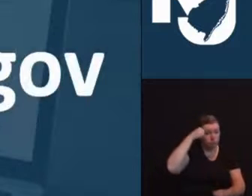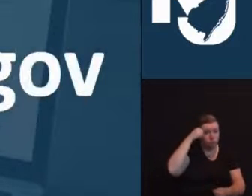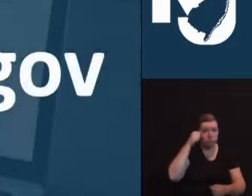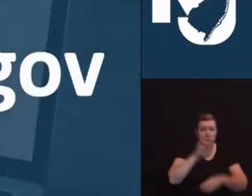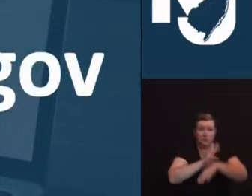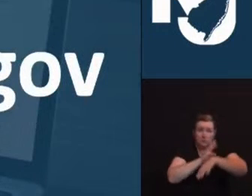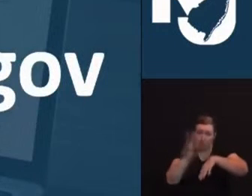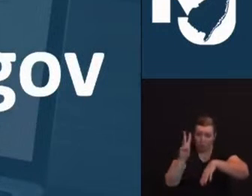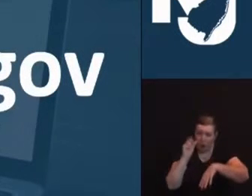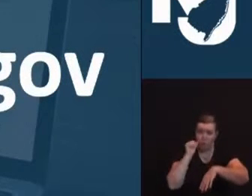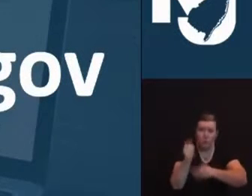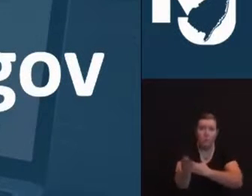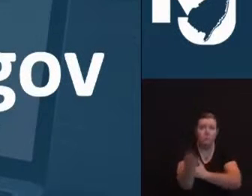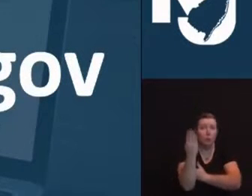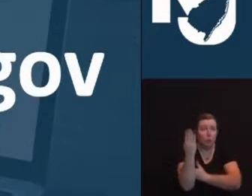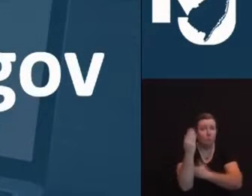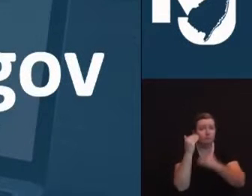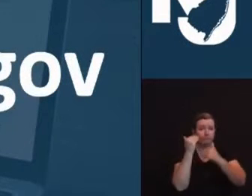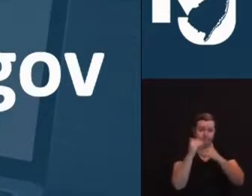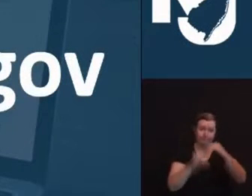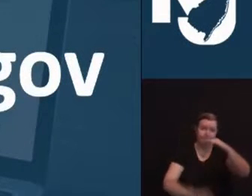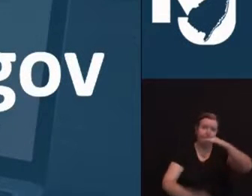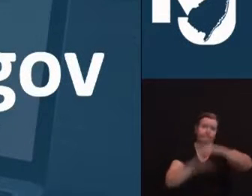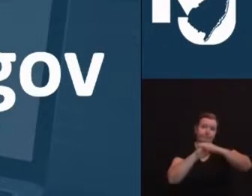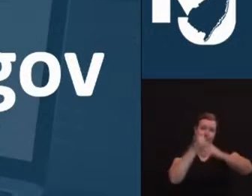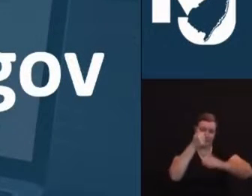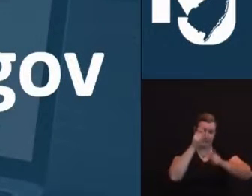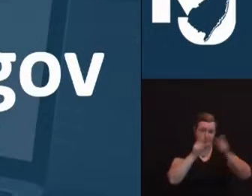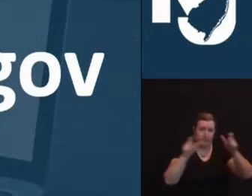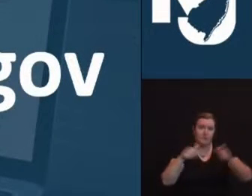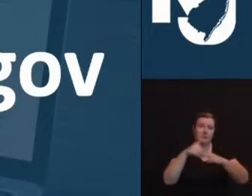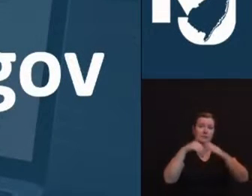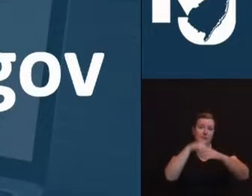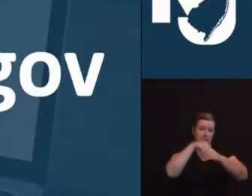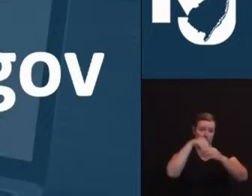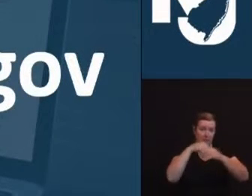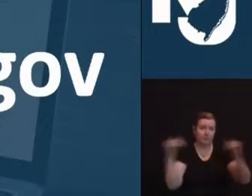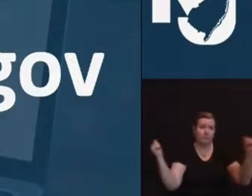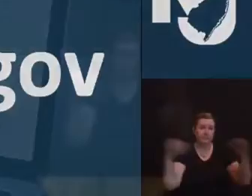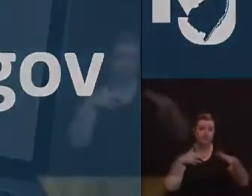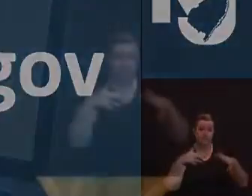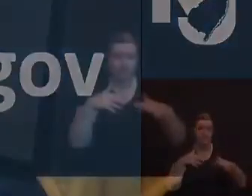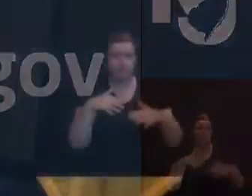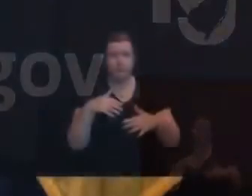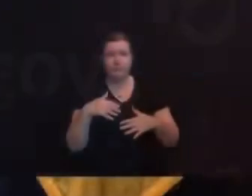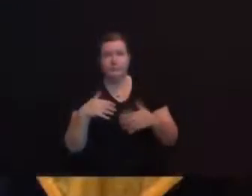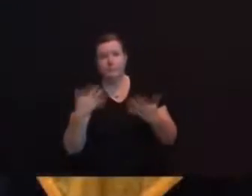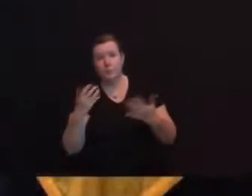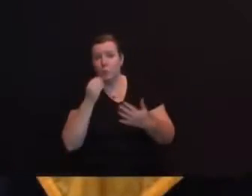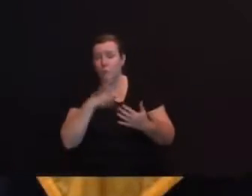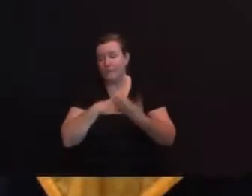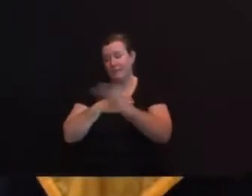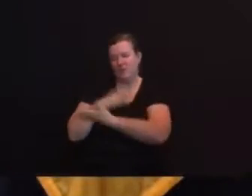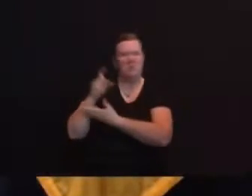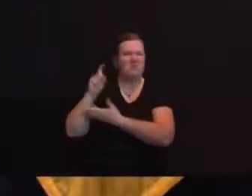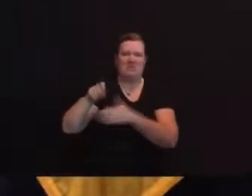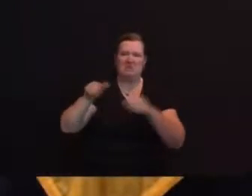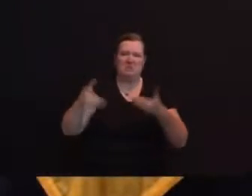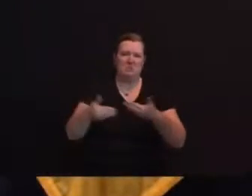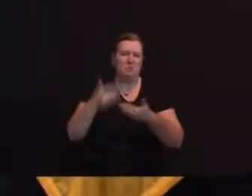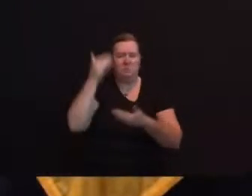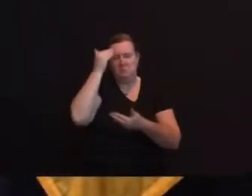is reduced to 10 people. With that, please help me welcome the woman to my right who needs no introduction, the Commissioner of the Department of